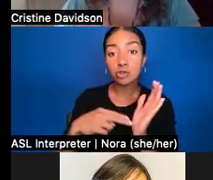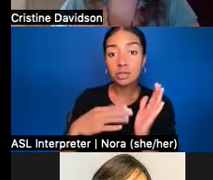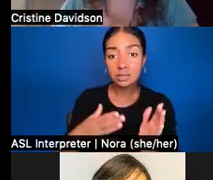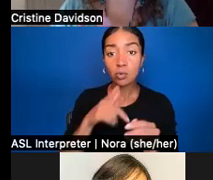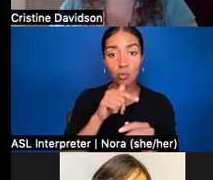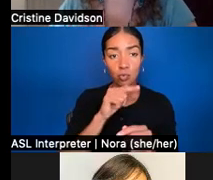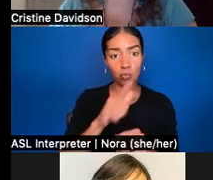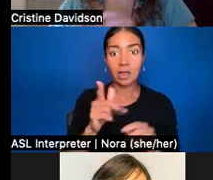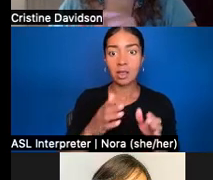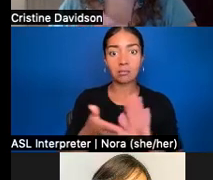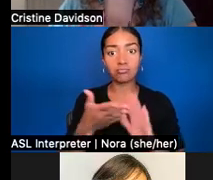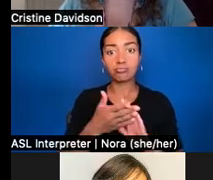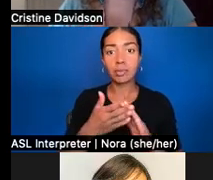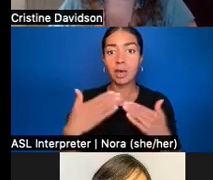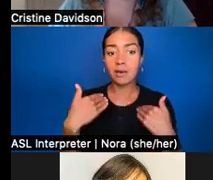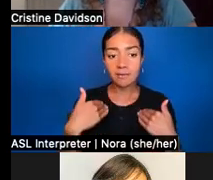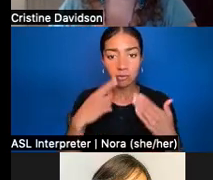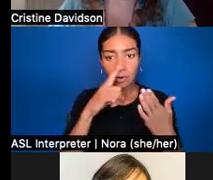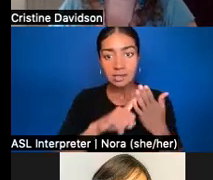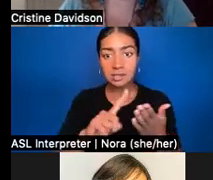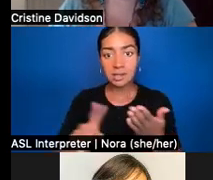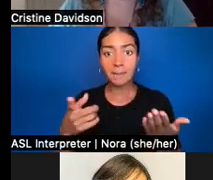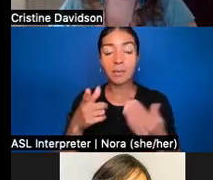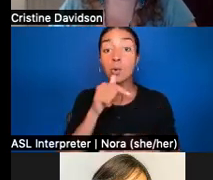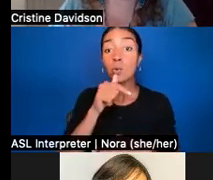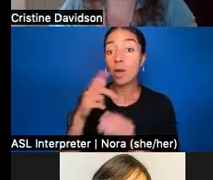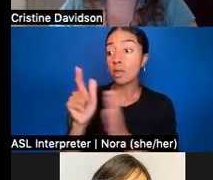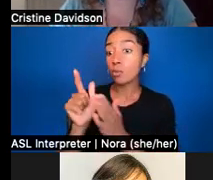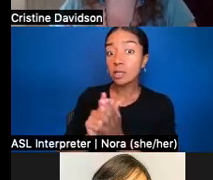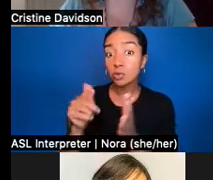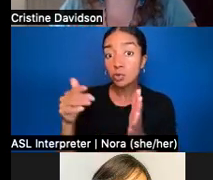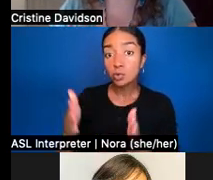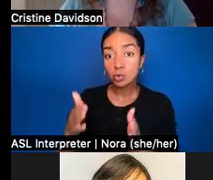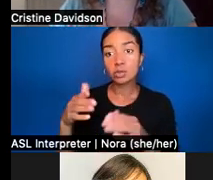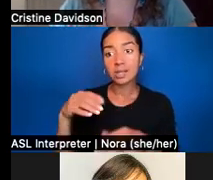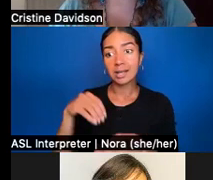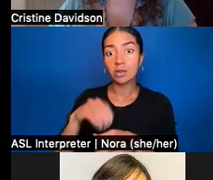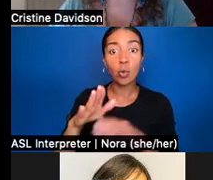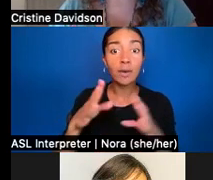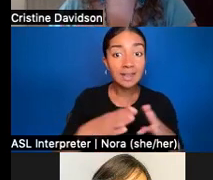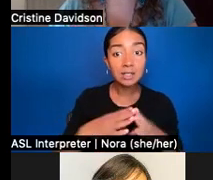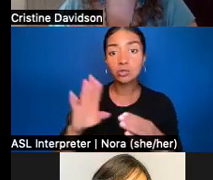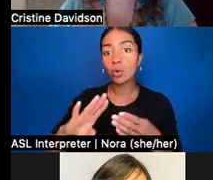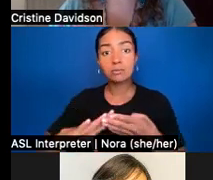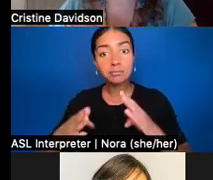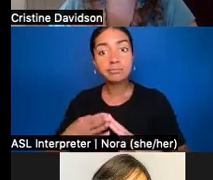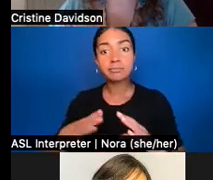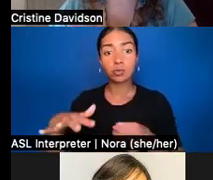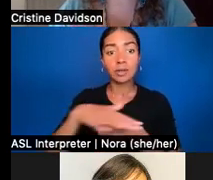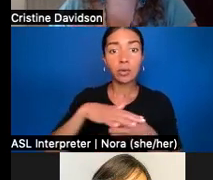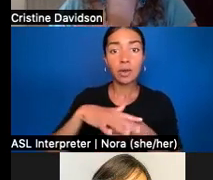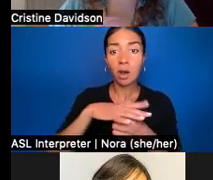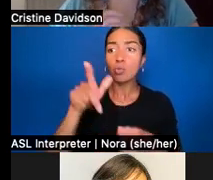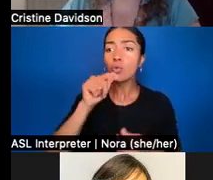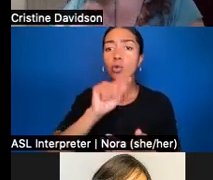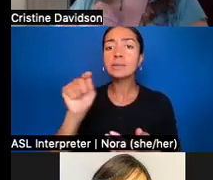who are the prosecutors in your village or your town or city or whatever? Who are those people, right? Having those relationships built ahead